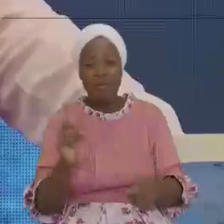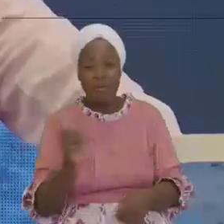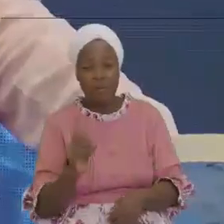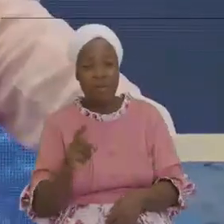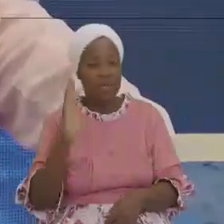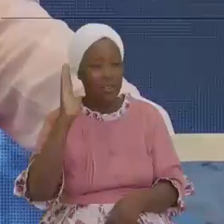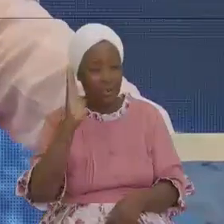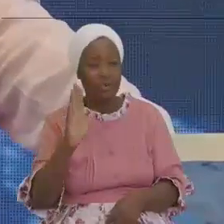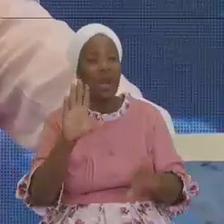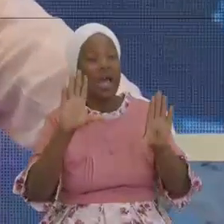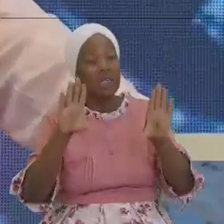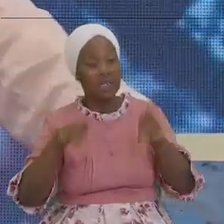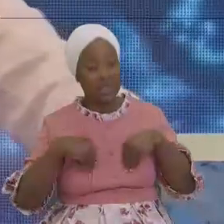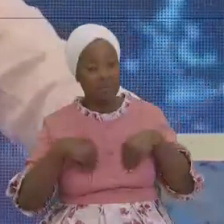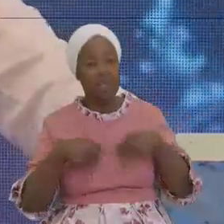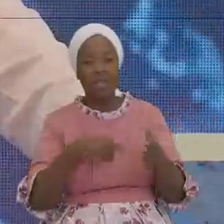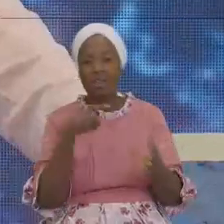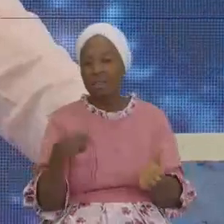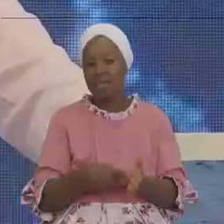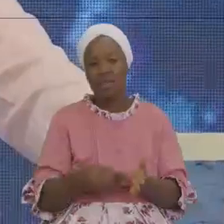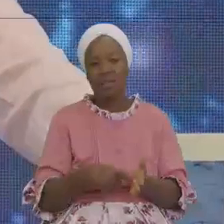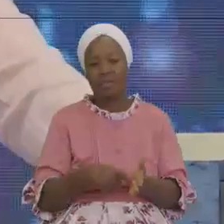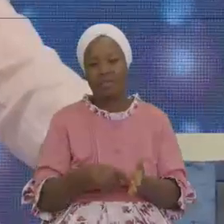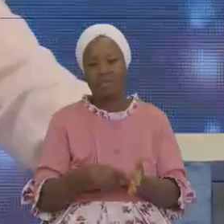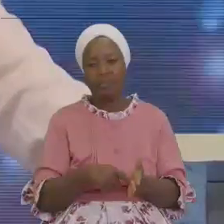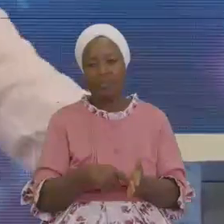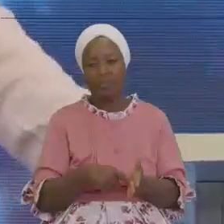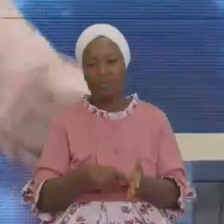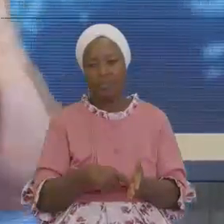should accept this,